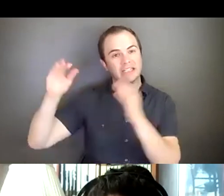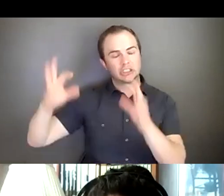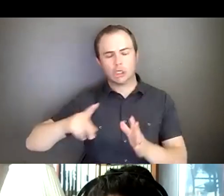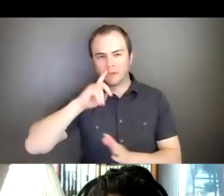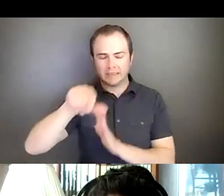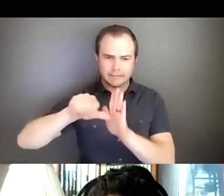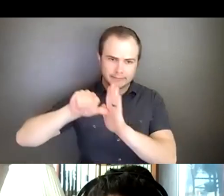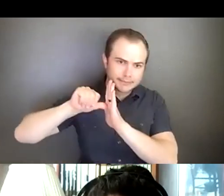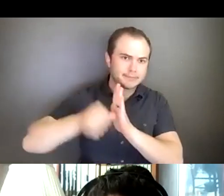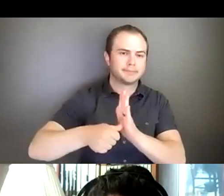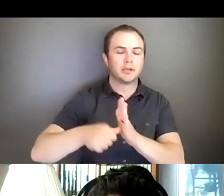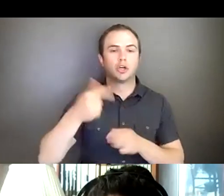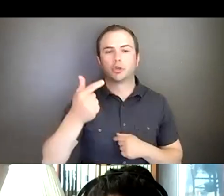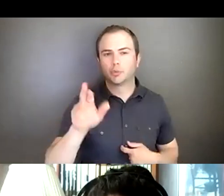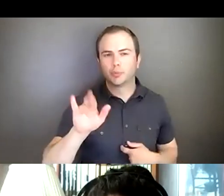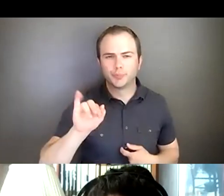grid and type and